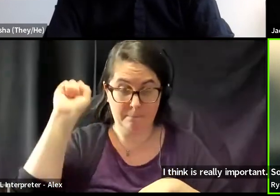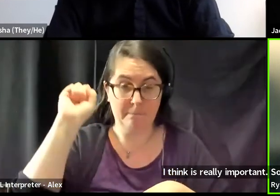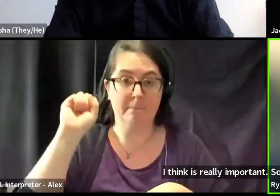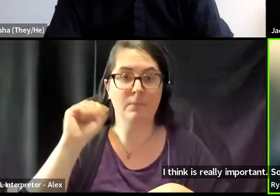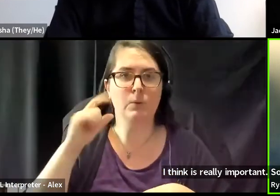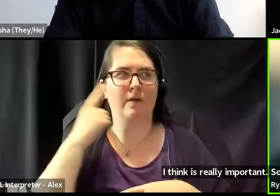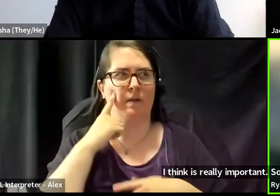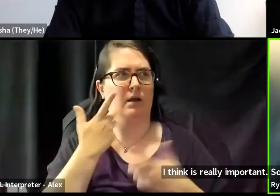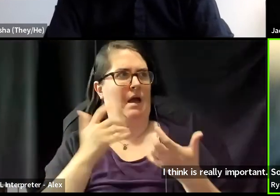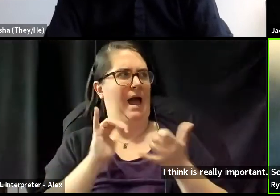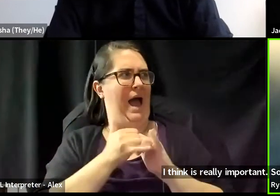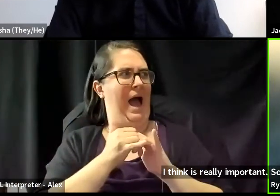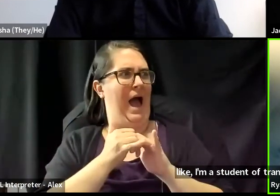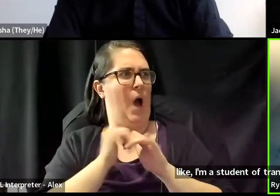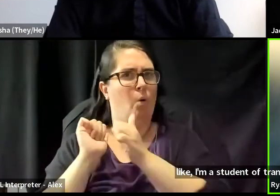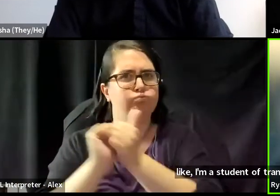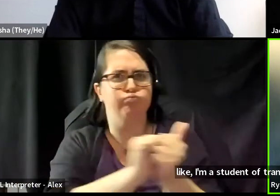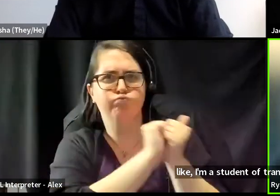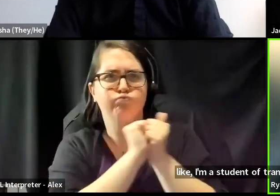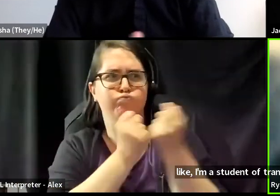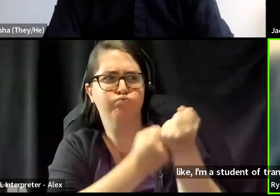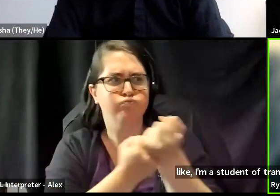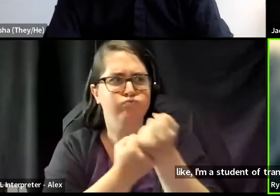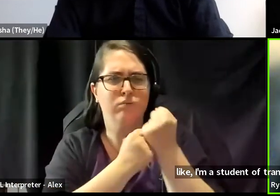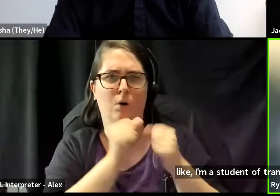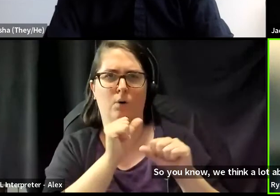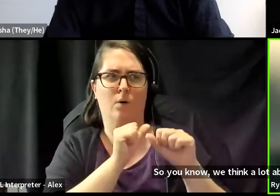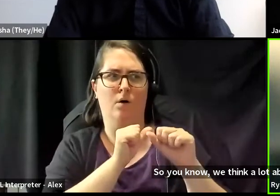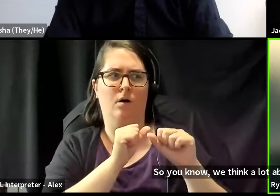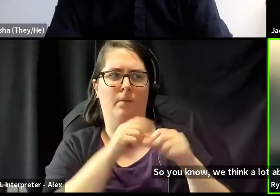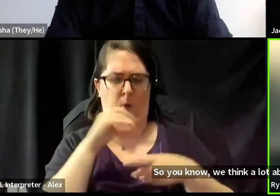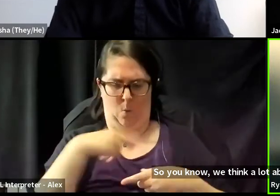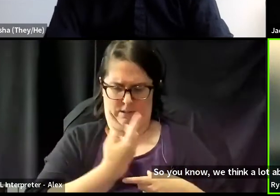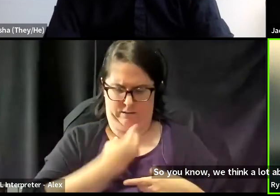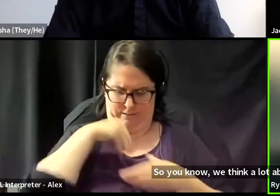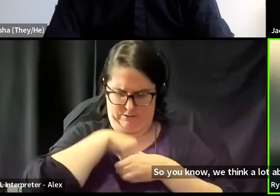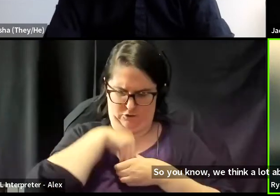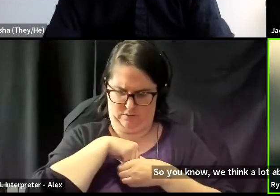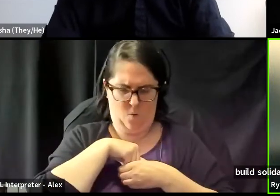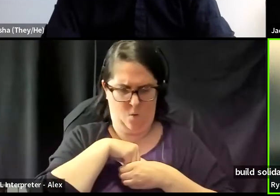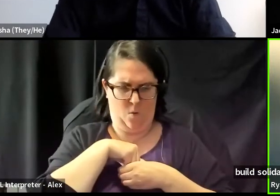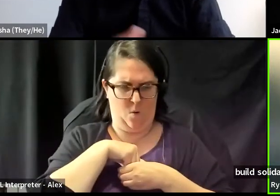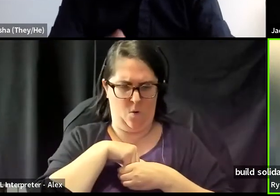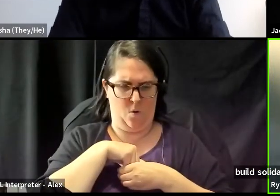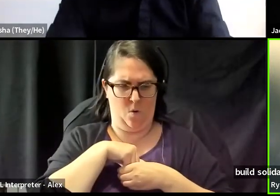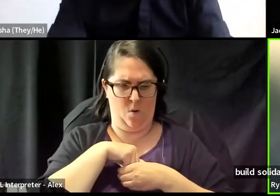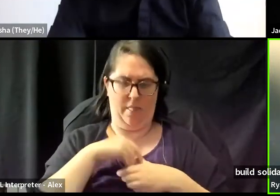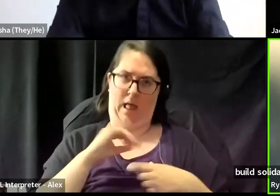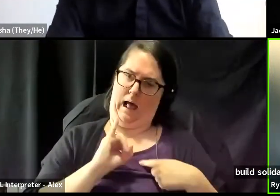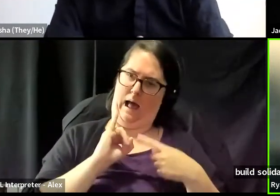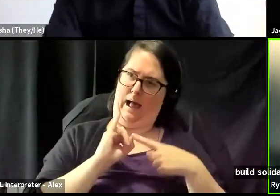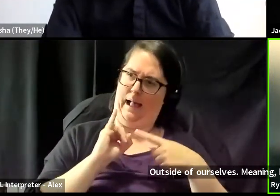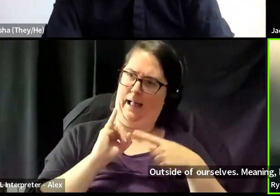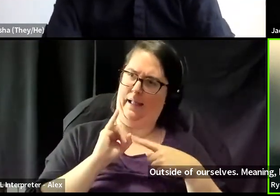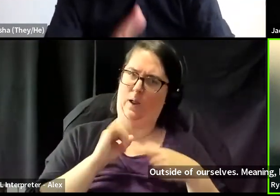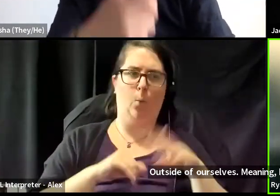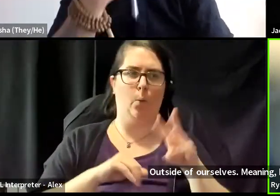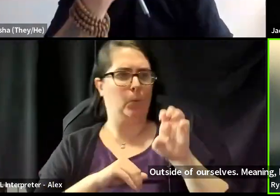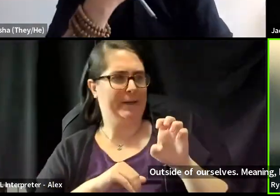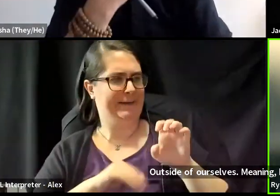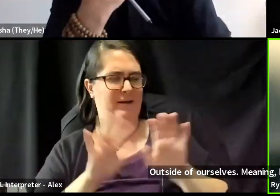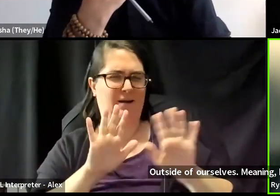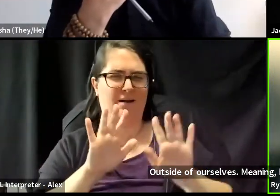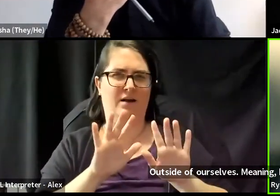how do we actually build solidarity outside of ourselves, meaning how do we think beyond the I question towards the we